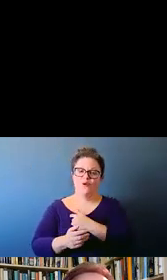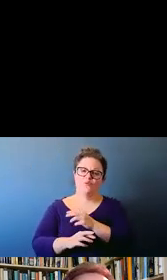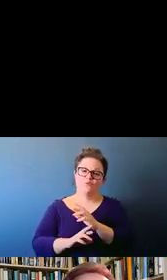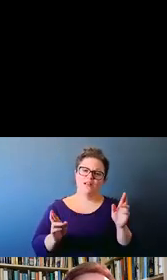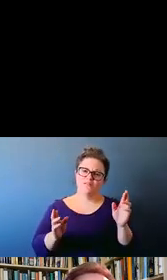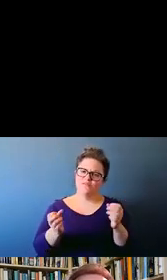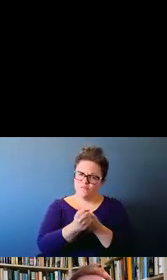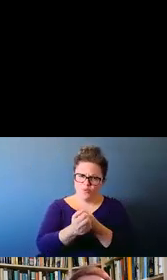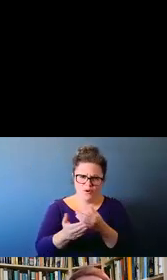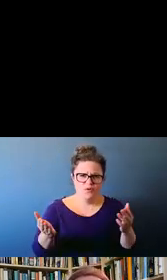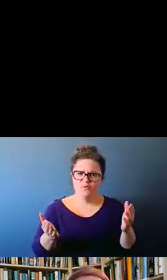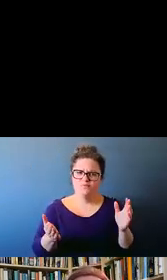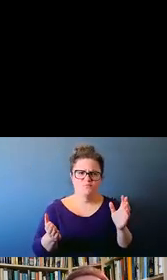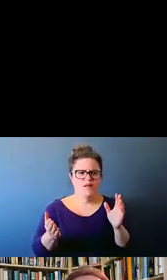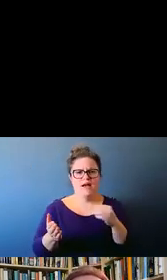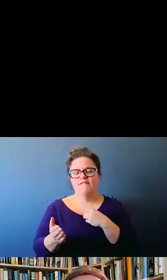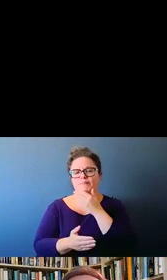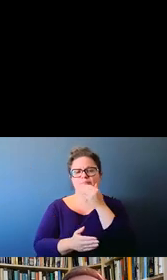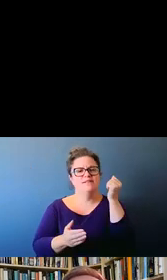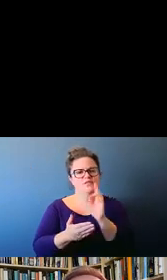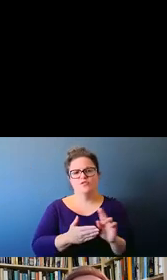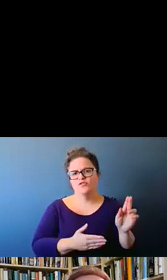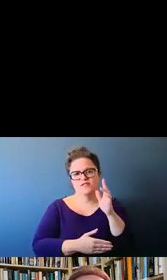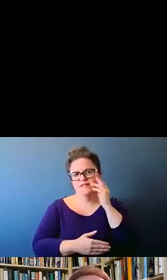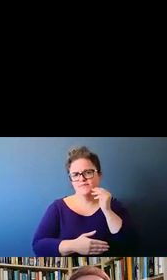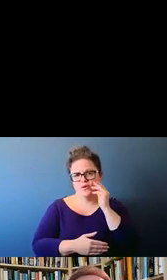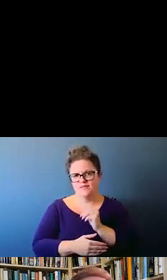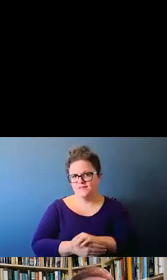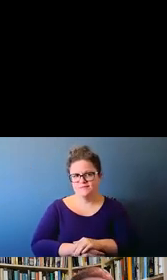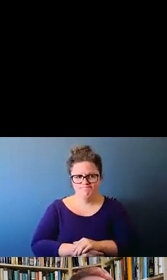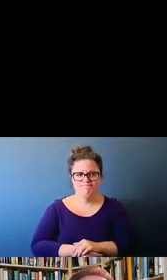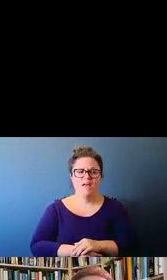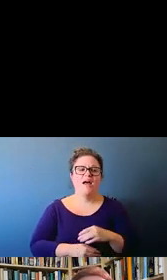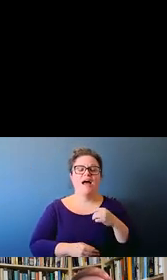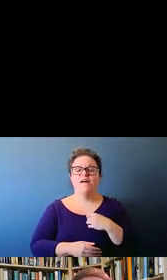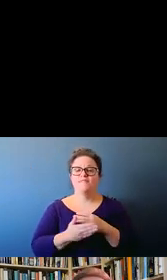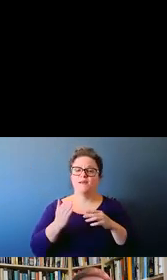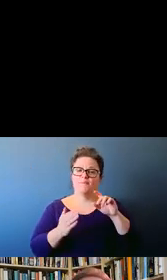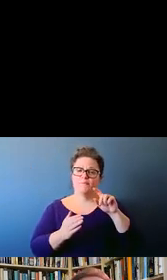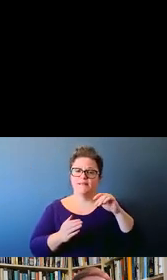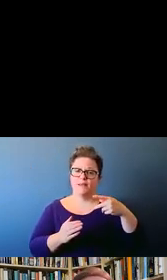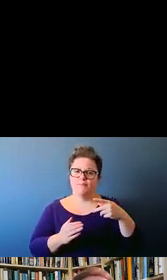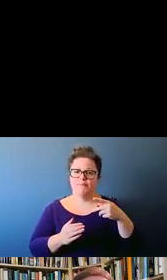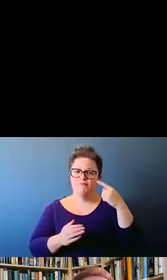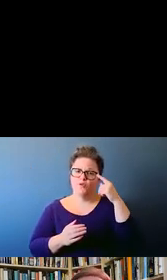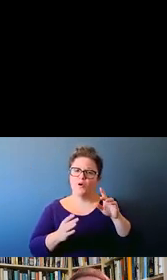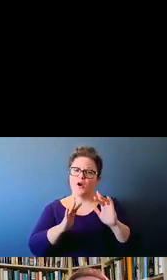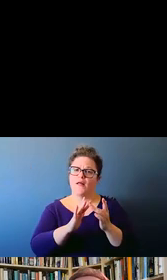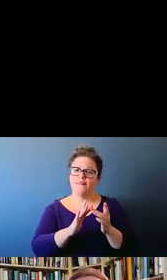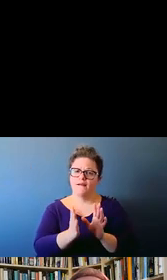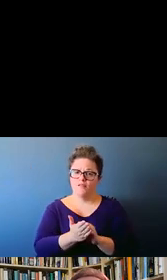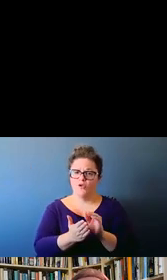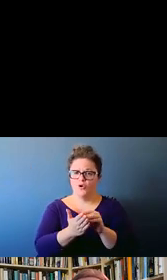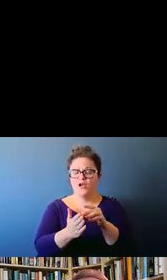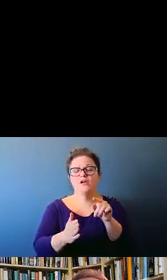university experience as best we can. So there's some remote learning tips that you can